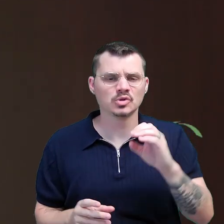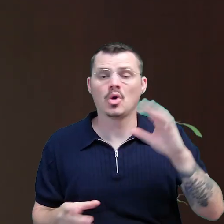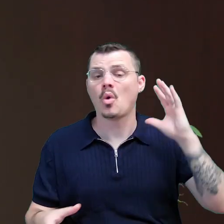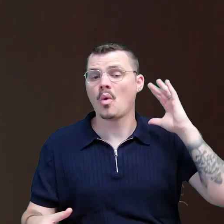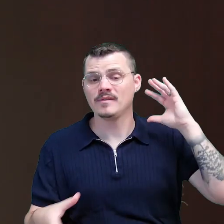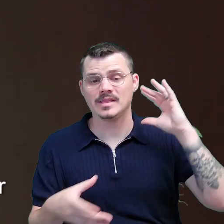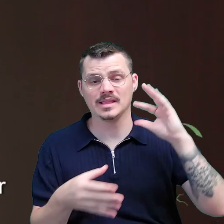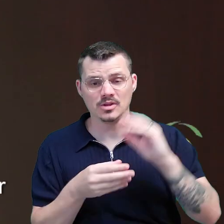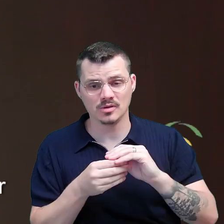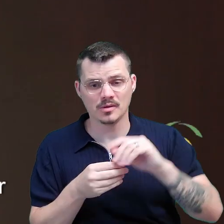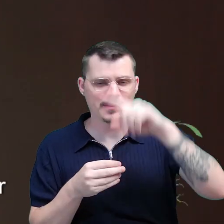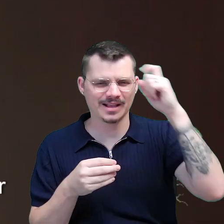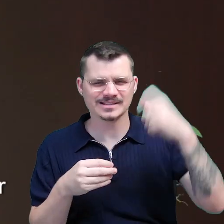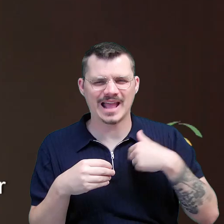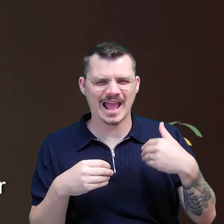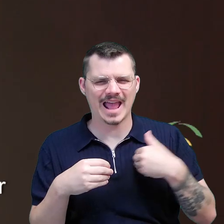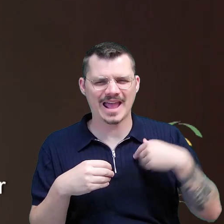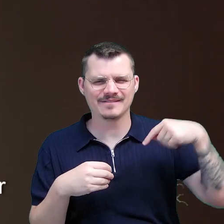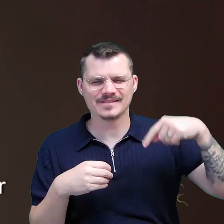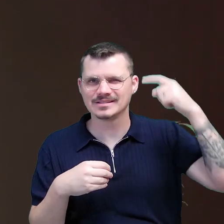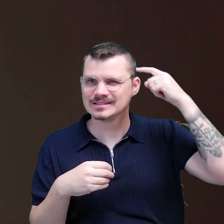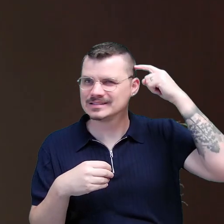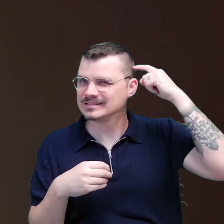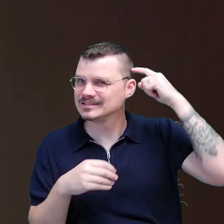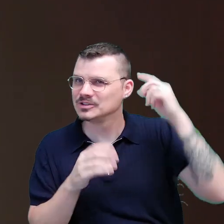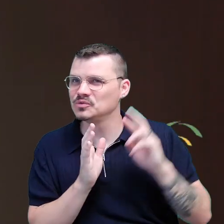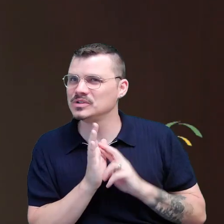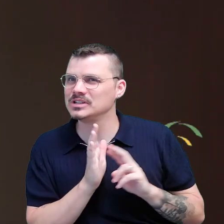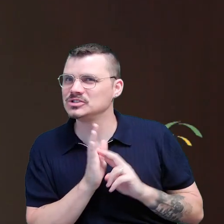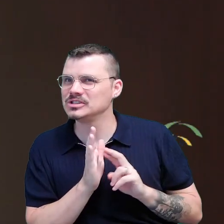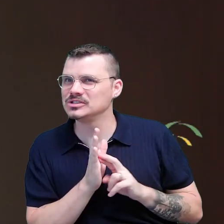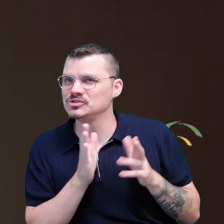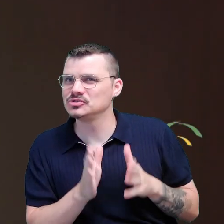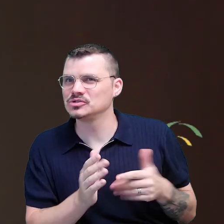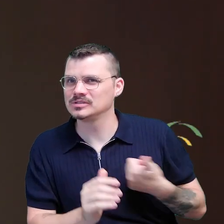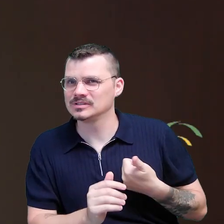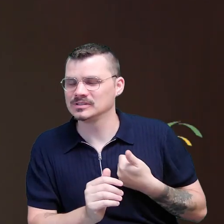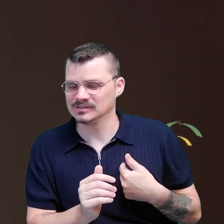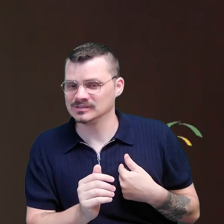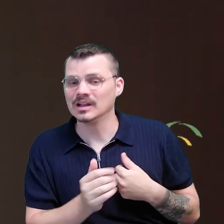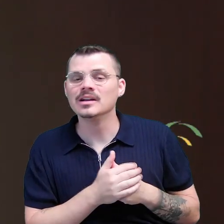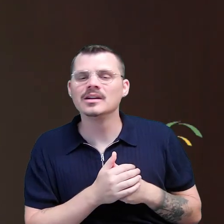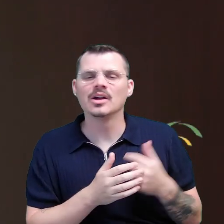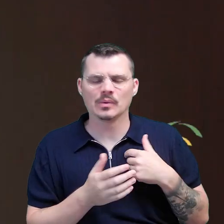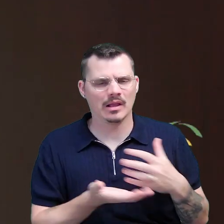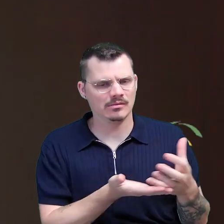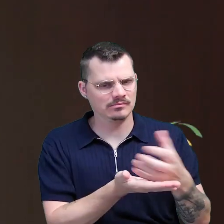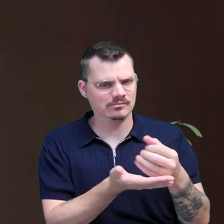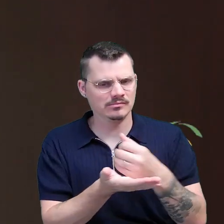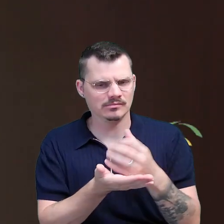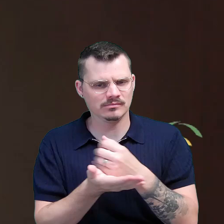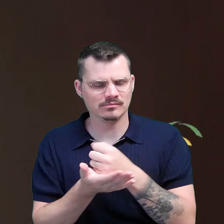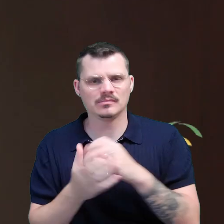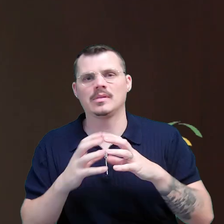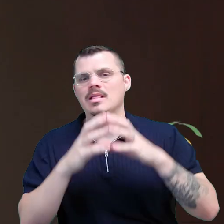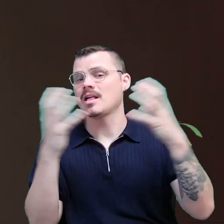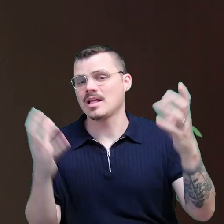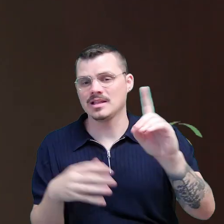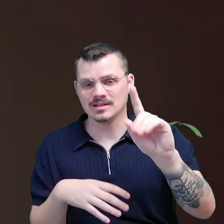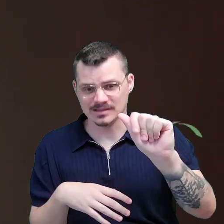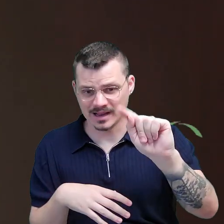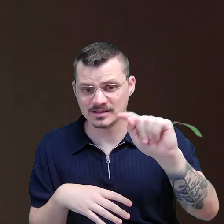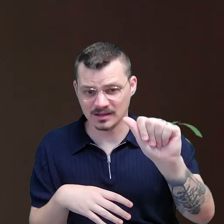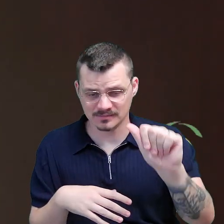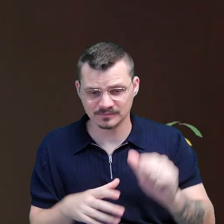the years, because I have this little tiny researcher gland that I didn't know I had, we gather data, lots and lots of